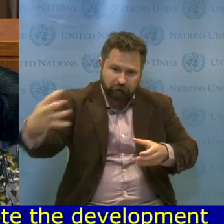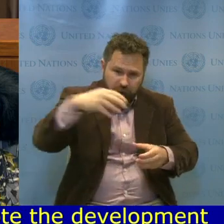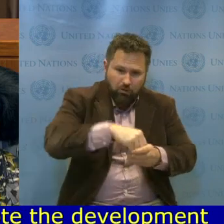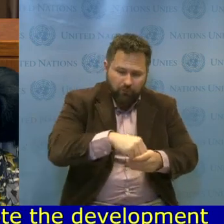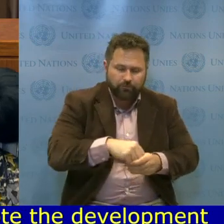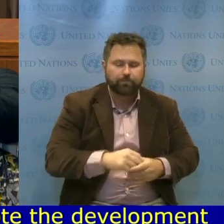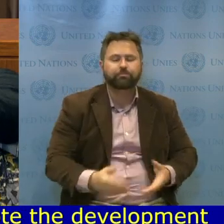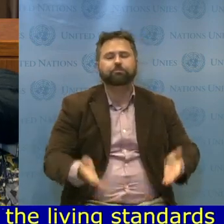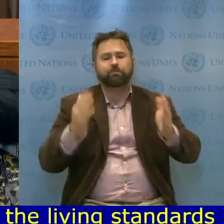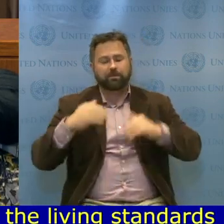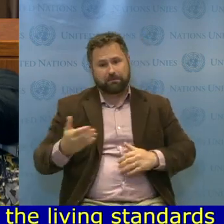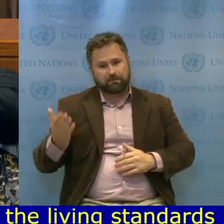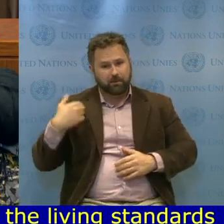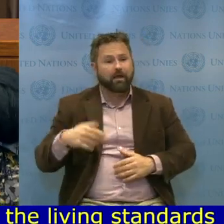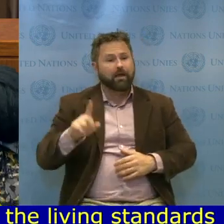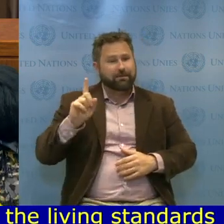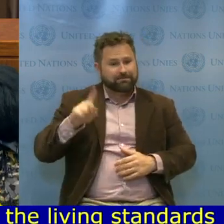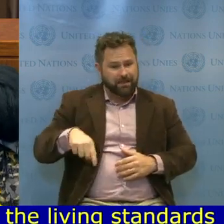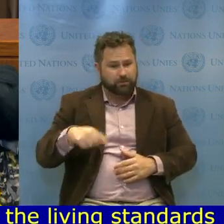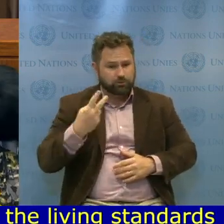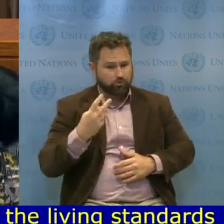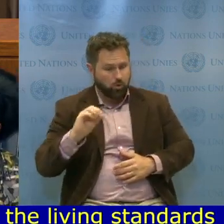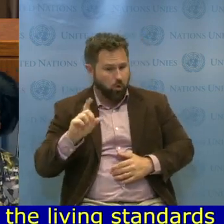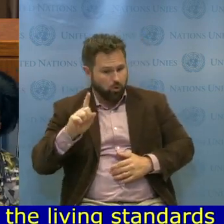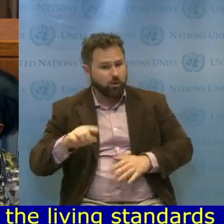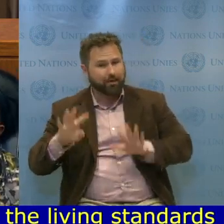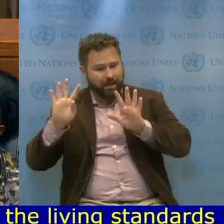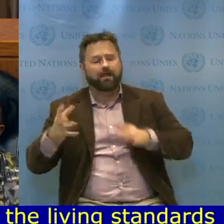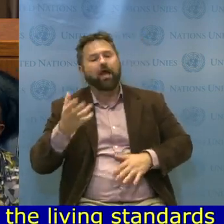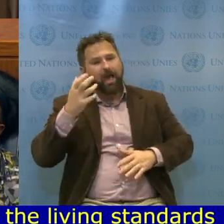plan for those on the autistic spectrum